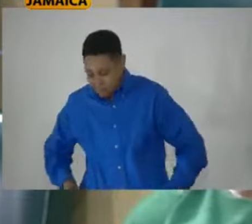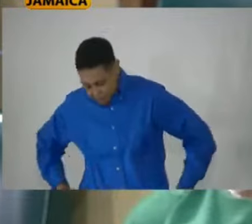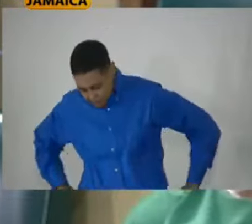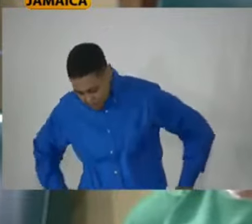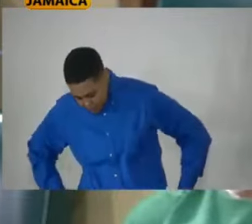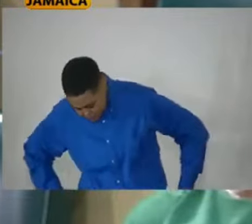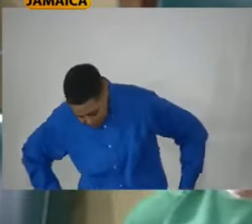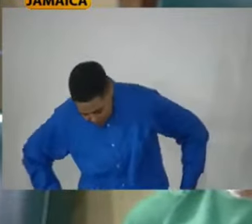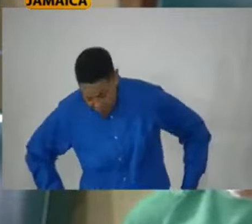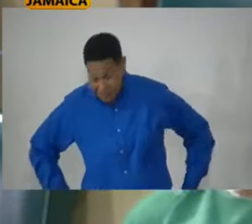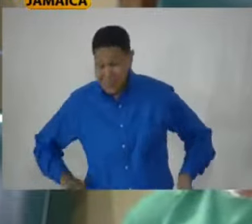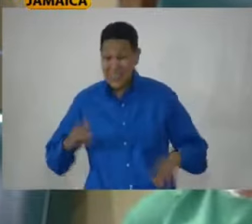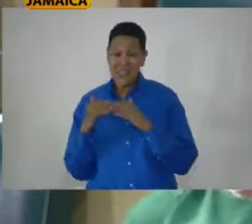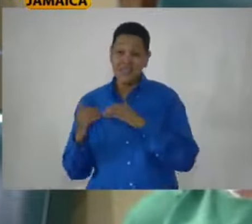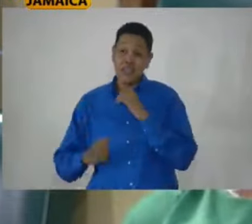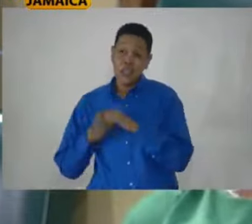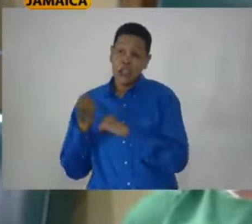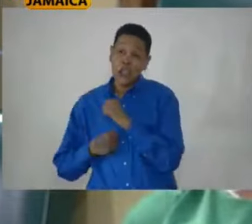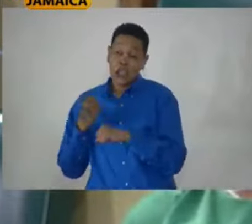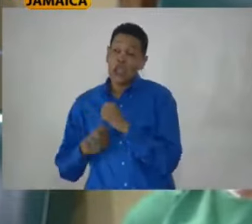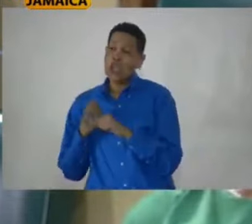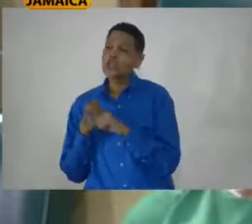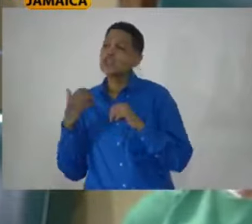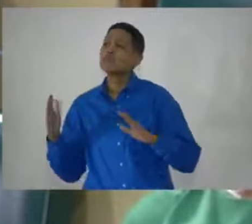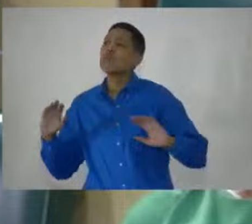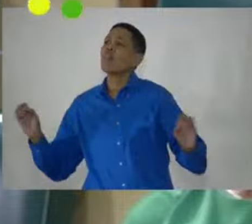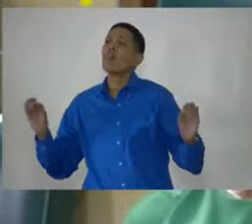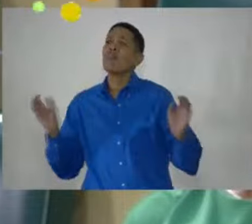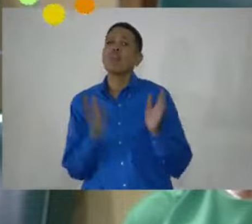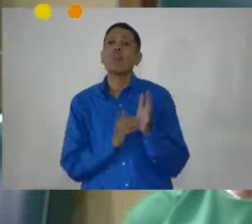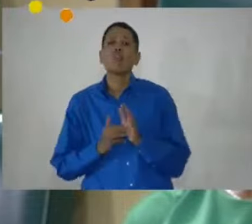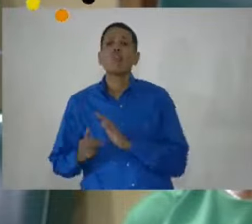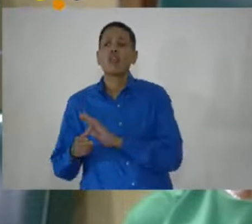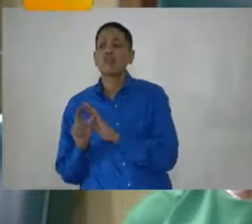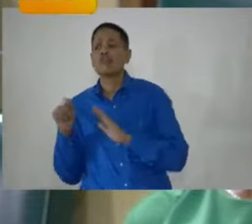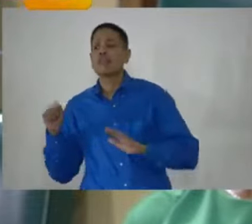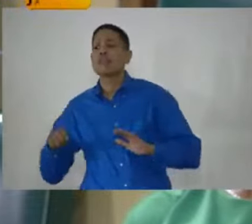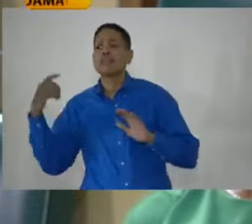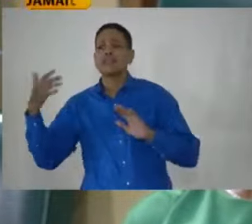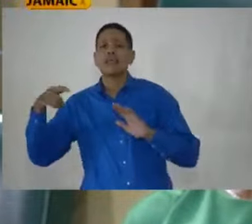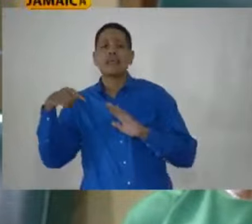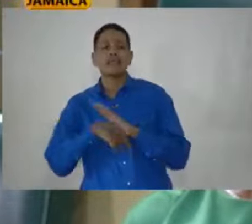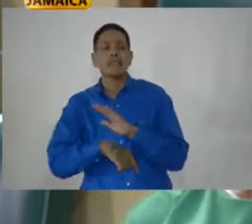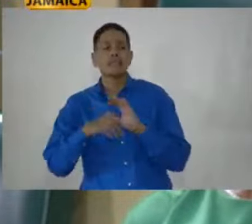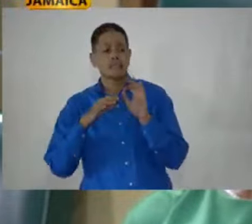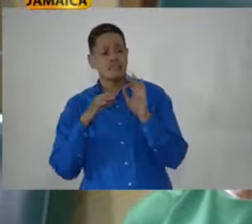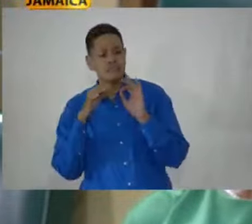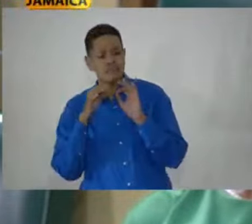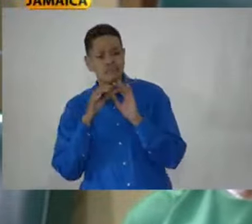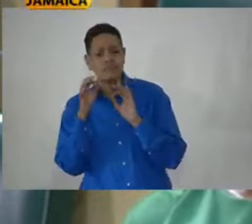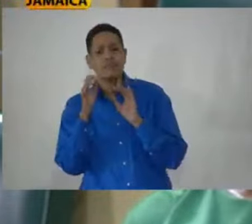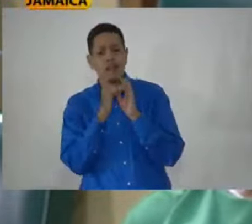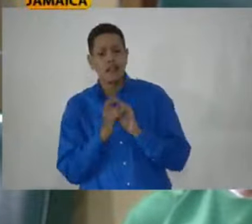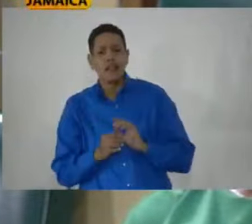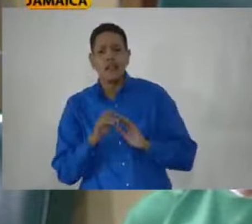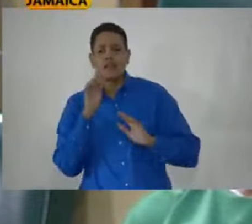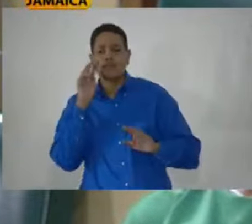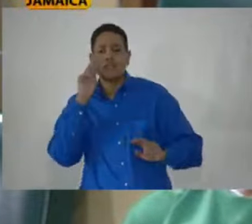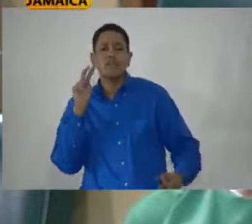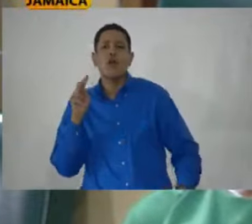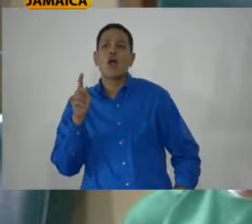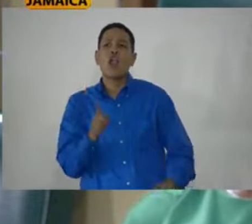Madam Speaker, after years without review, this extensive reorganization addresses